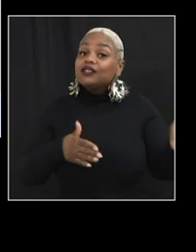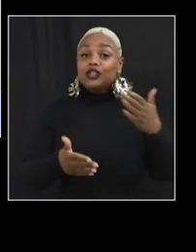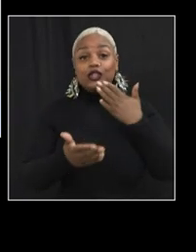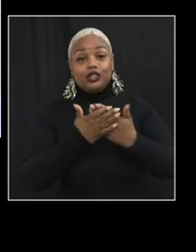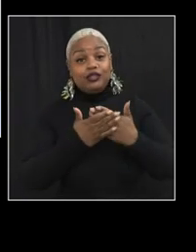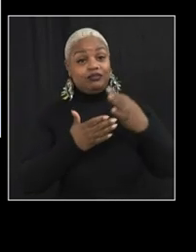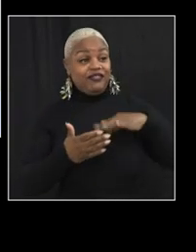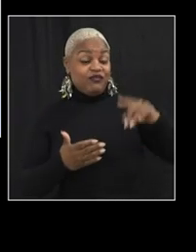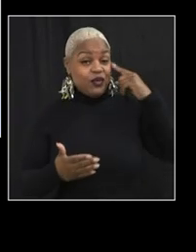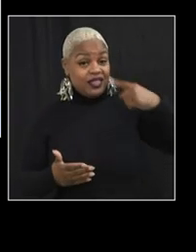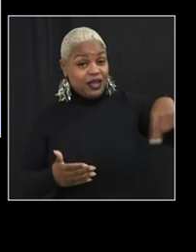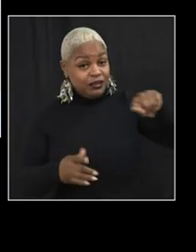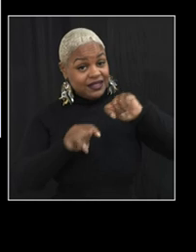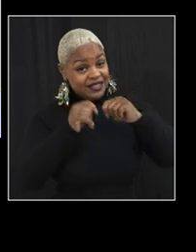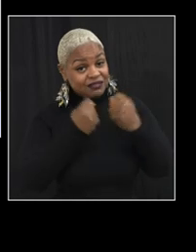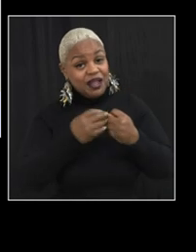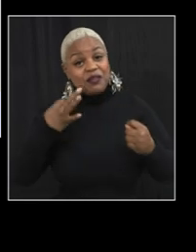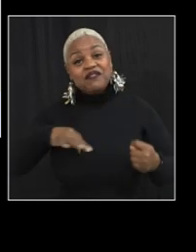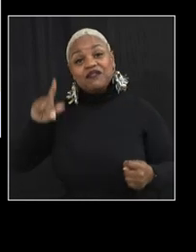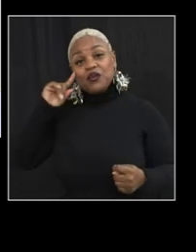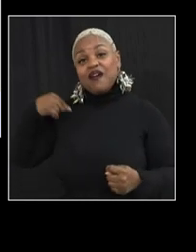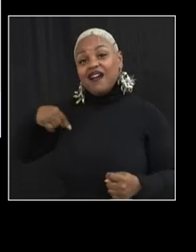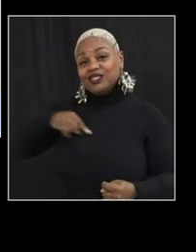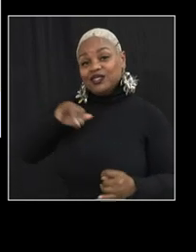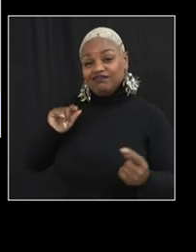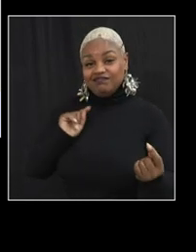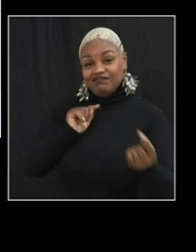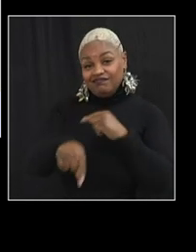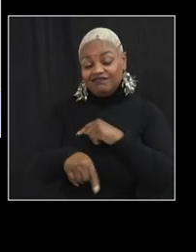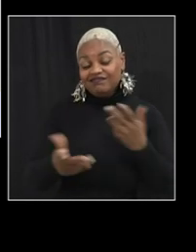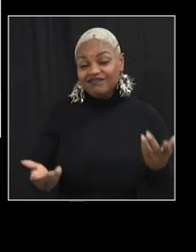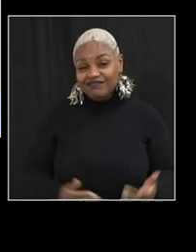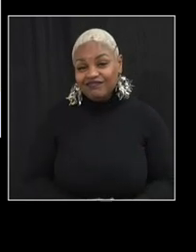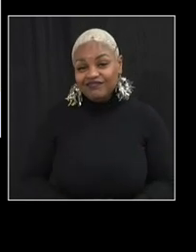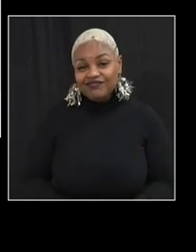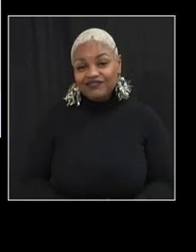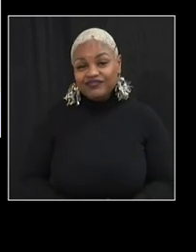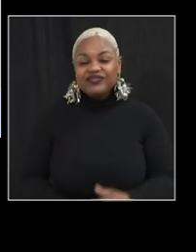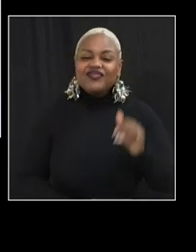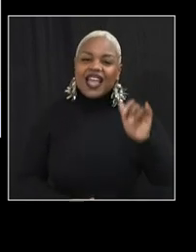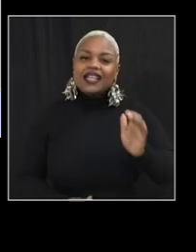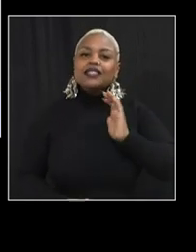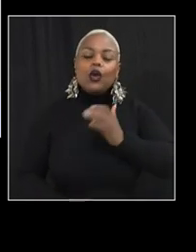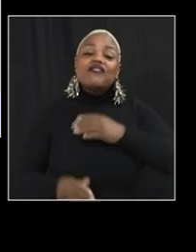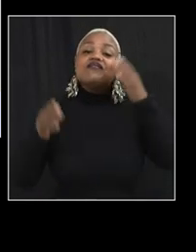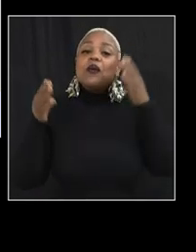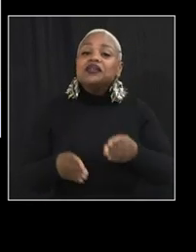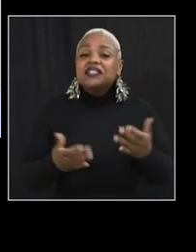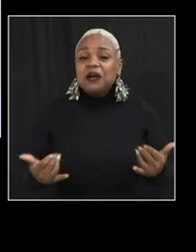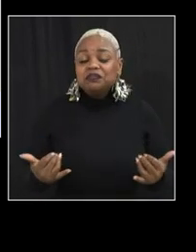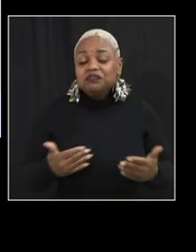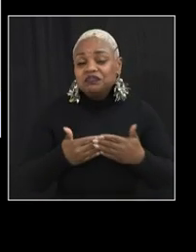team, but better for DC residents. And so that's what we're focused on. And